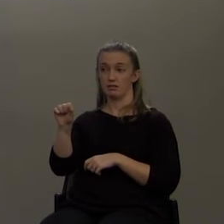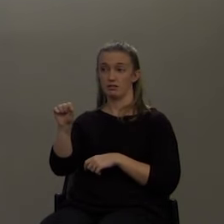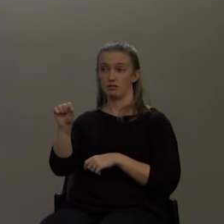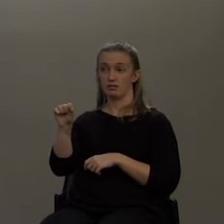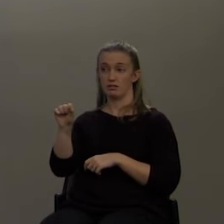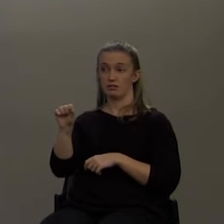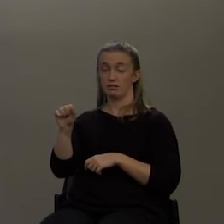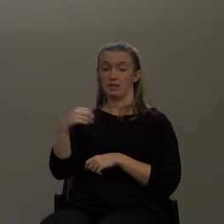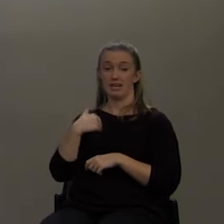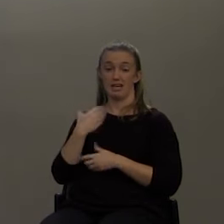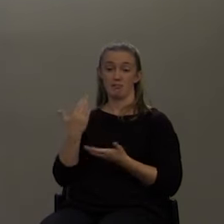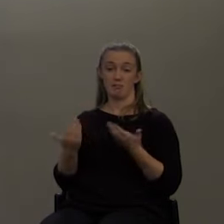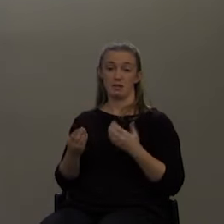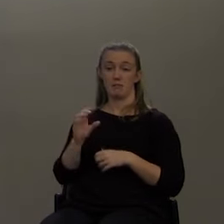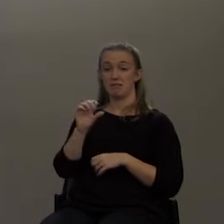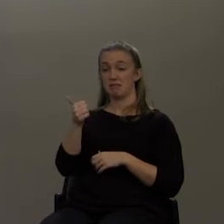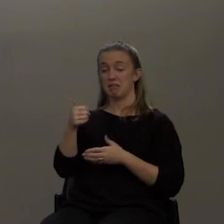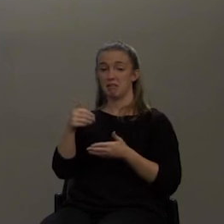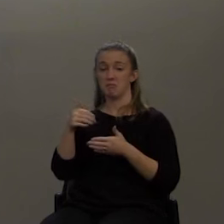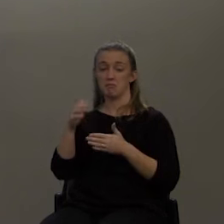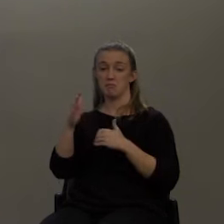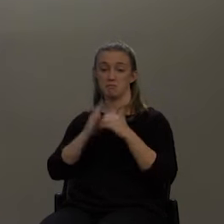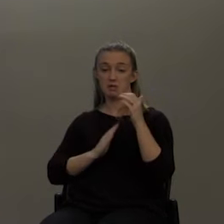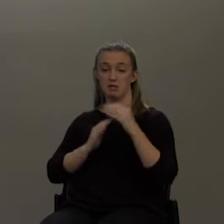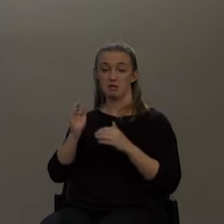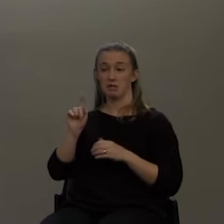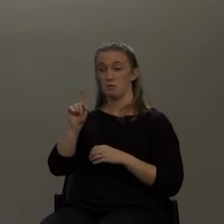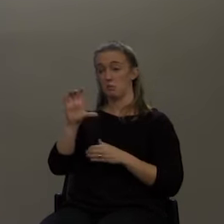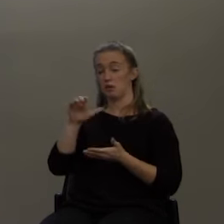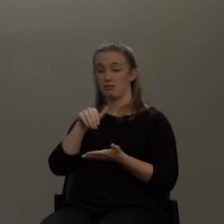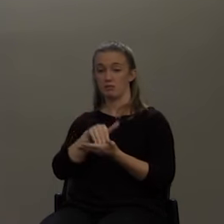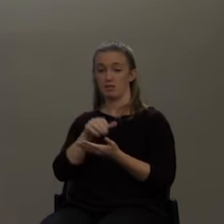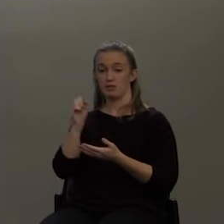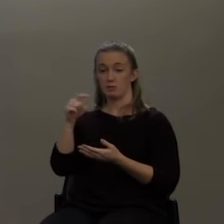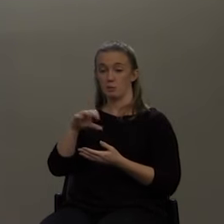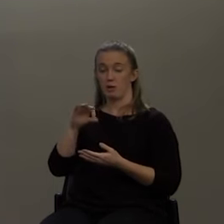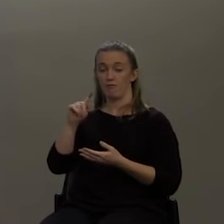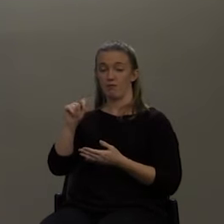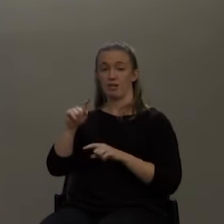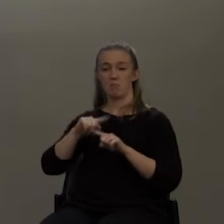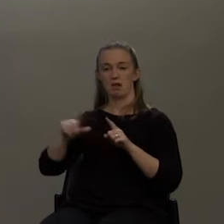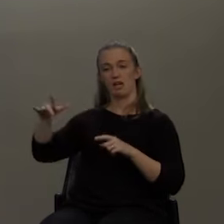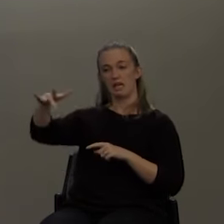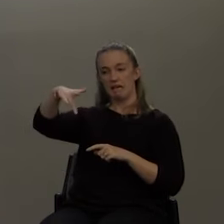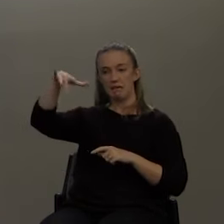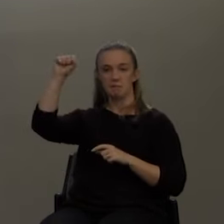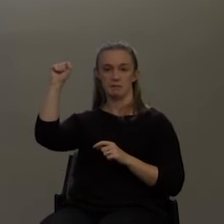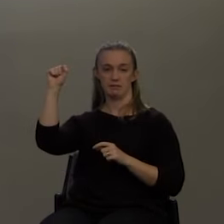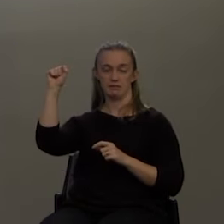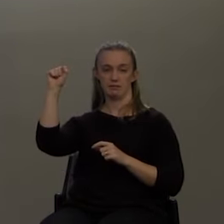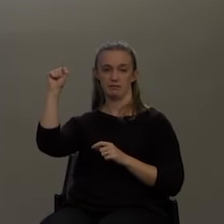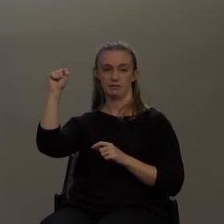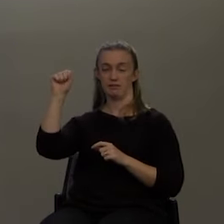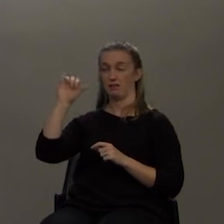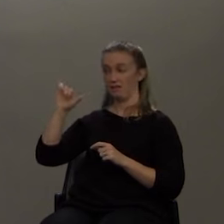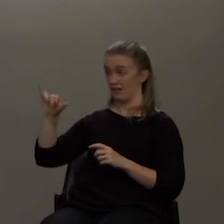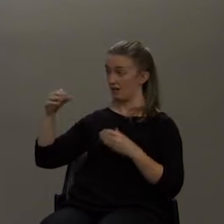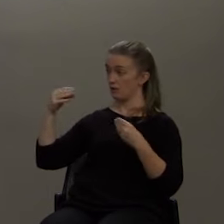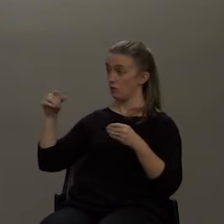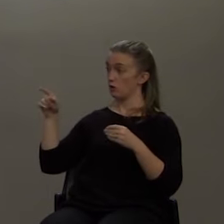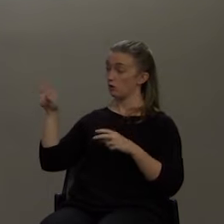buildings with 100,000 square feet or more. They're sitting empty. So does this market you're looking at, does that take